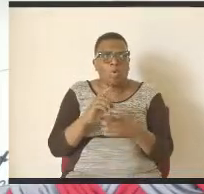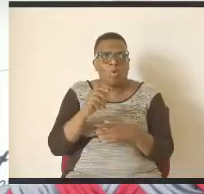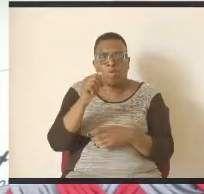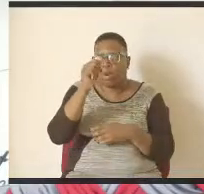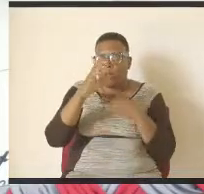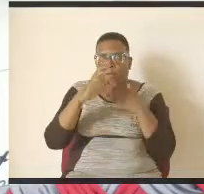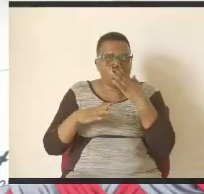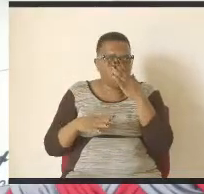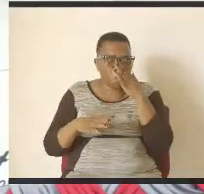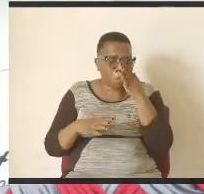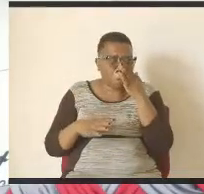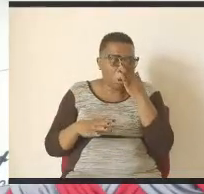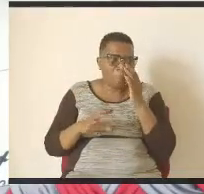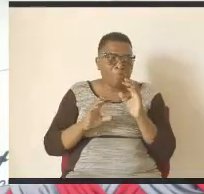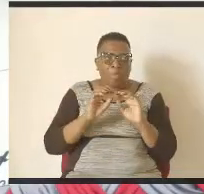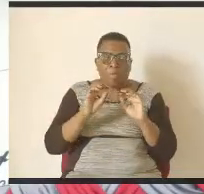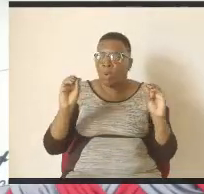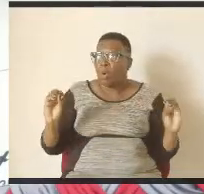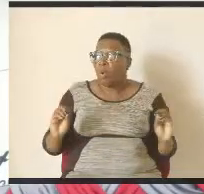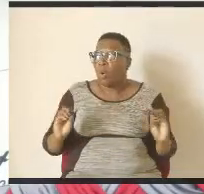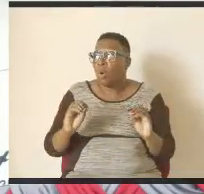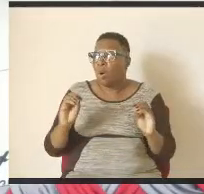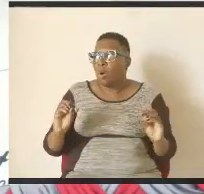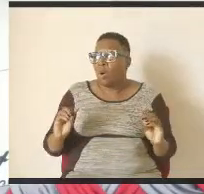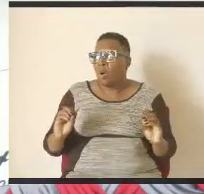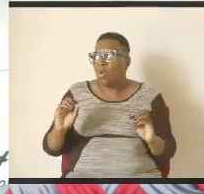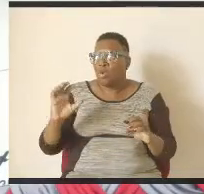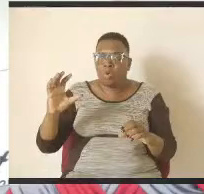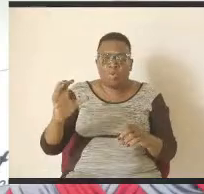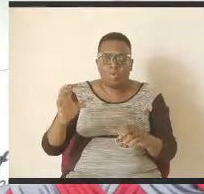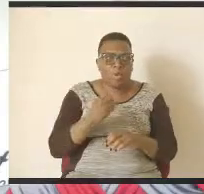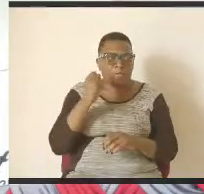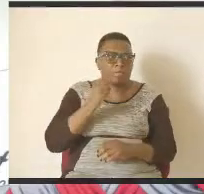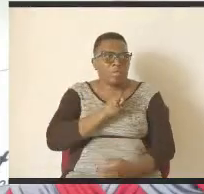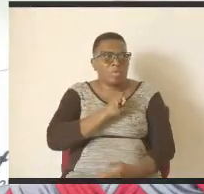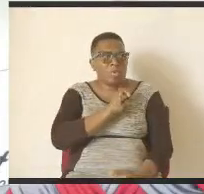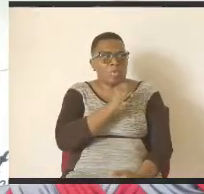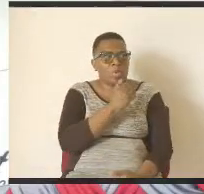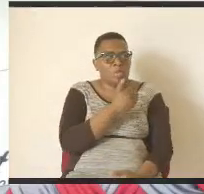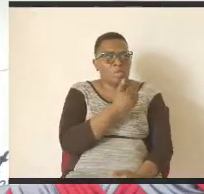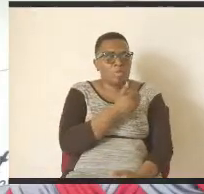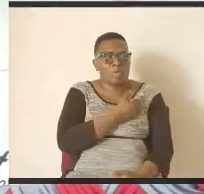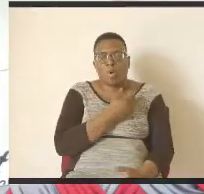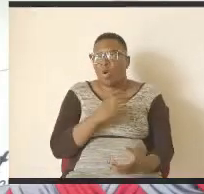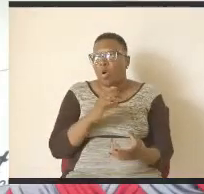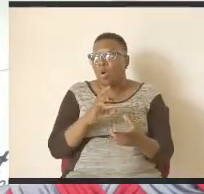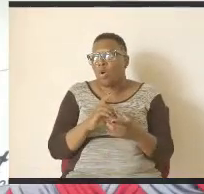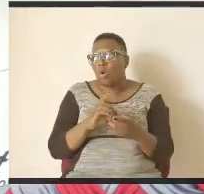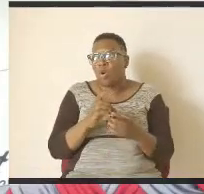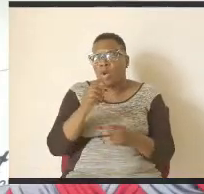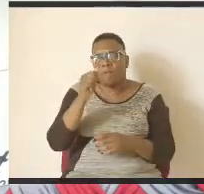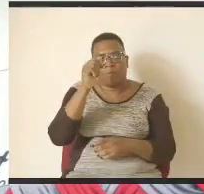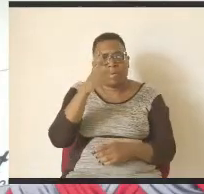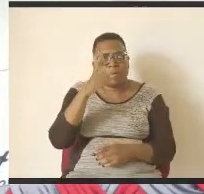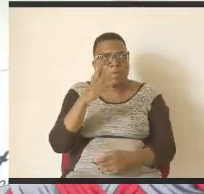yes things he's asking us to do. Oh, you can step out and say, Lord, here am